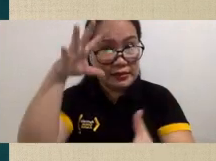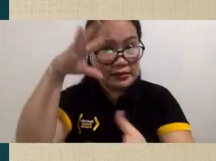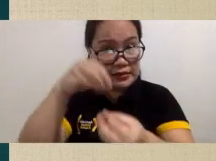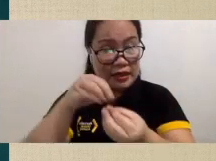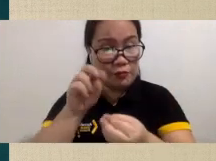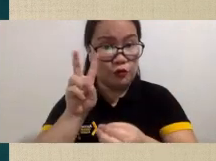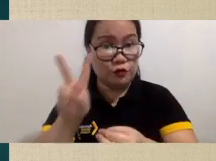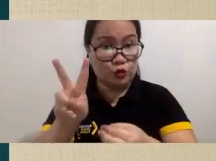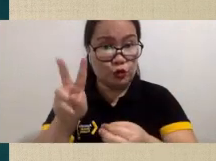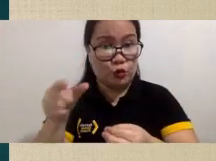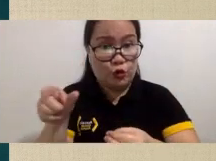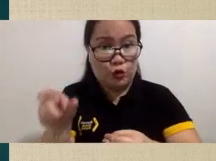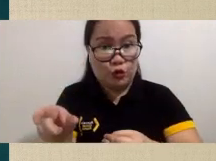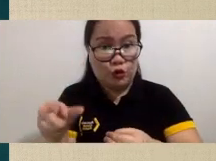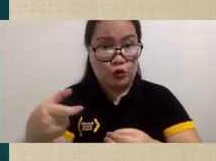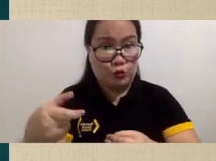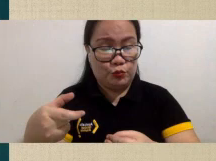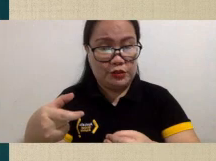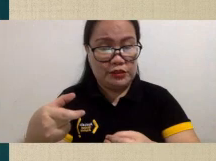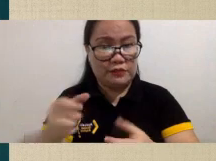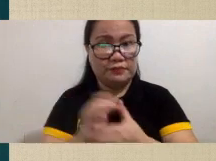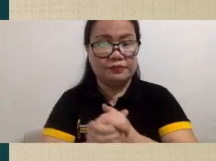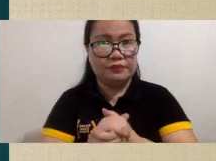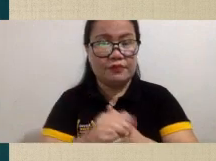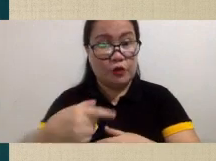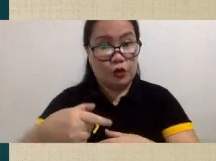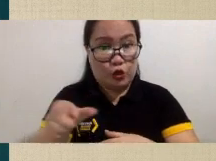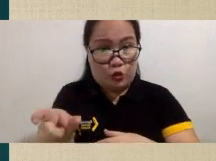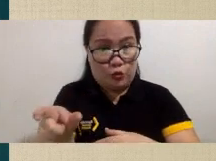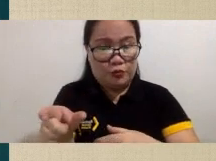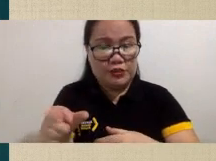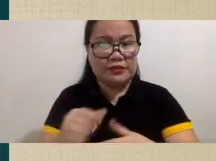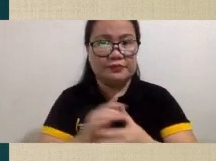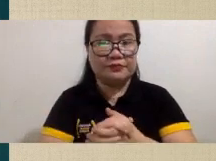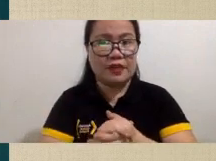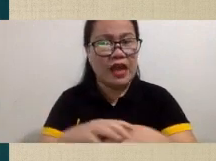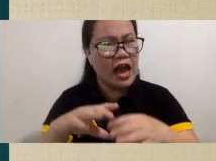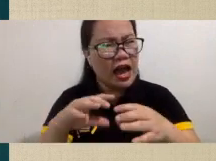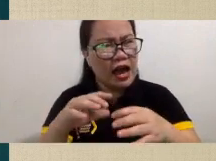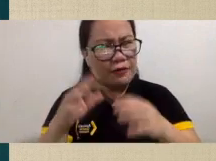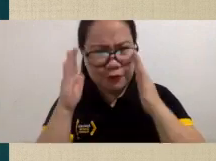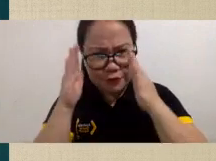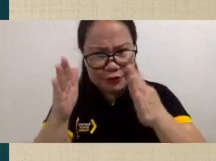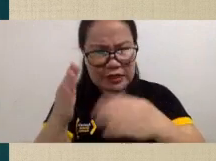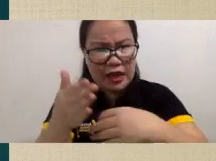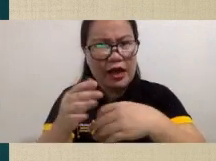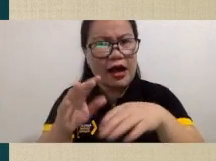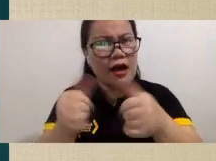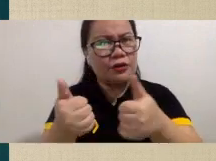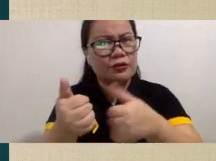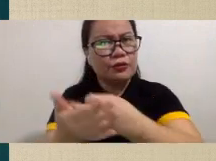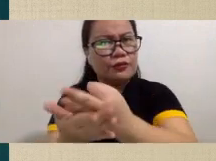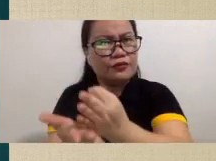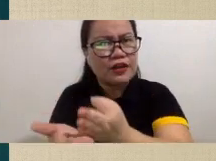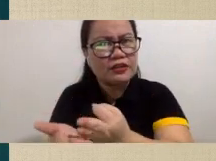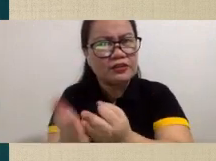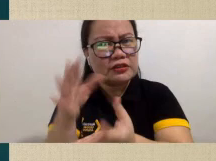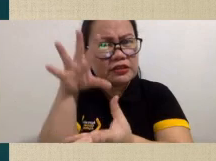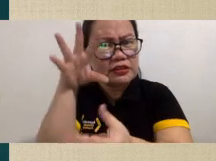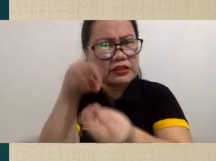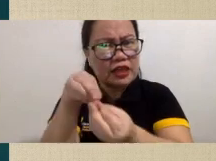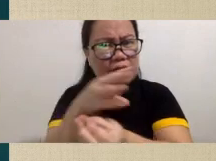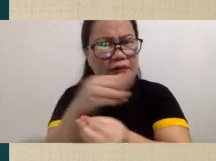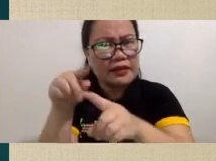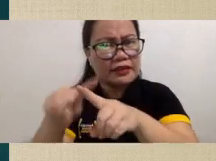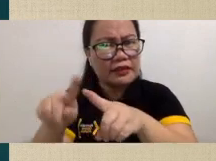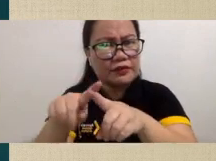Okay, so in this video, we will focus on how to factor sum and difference